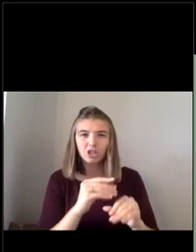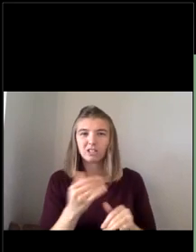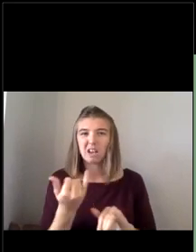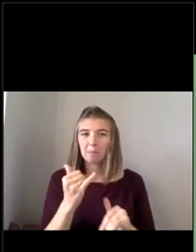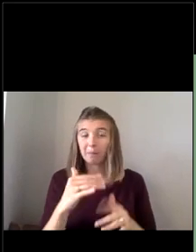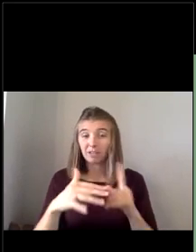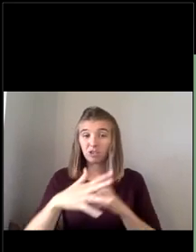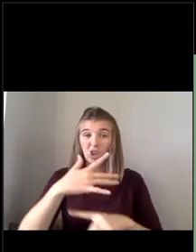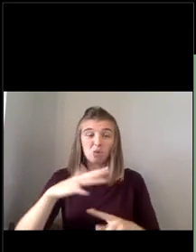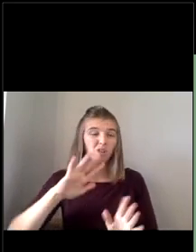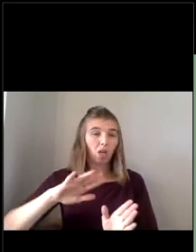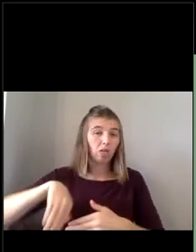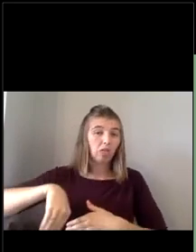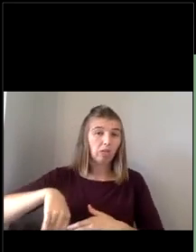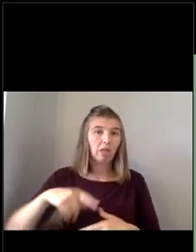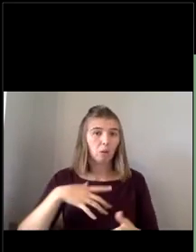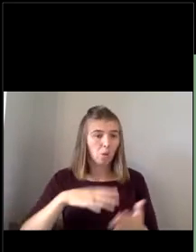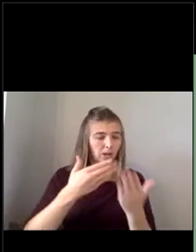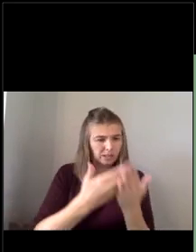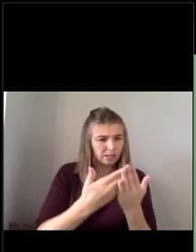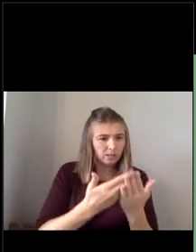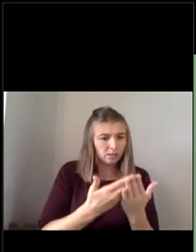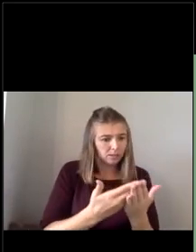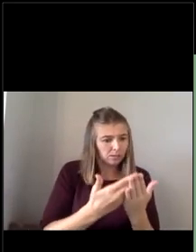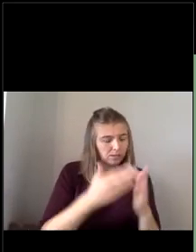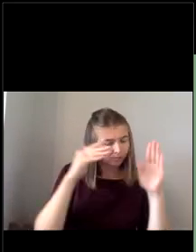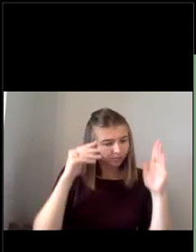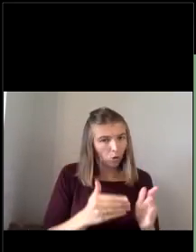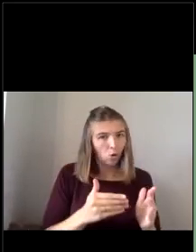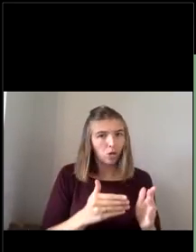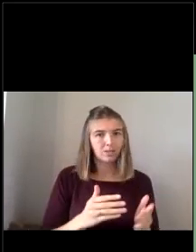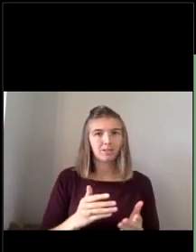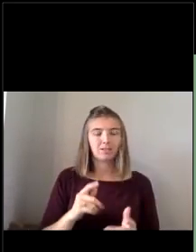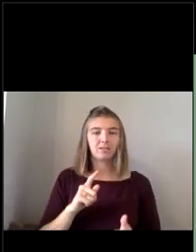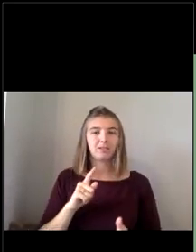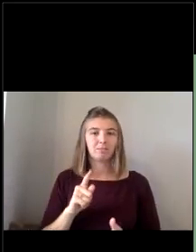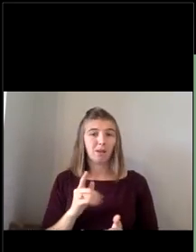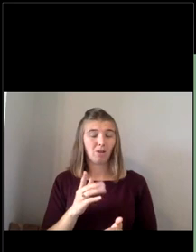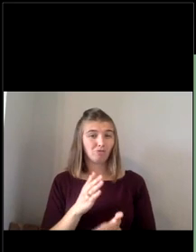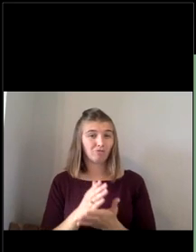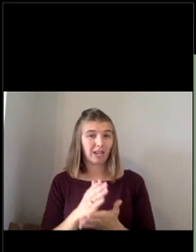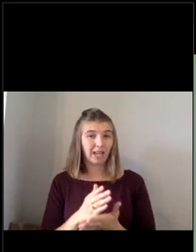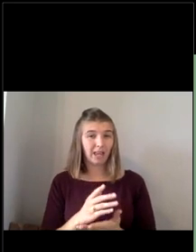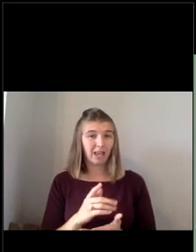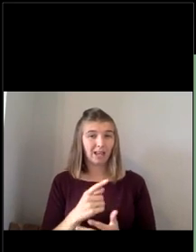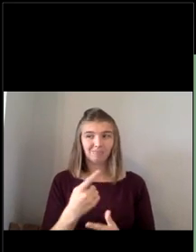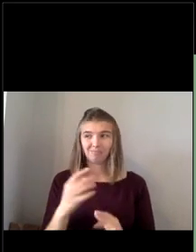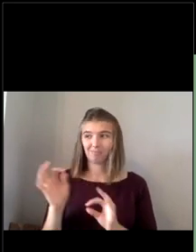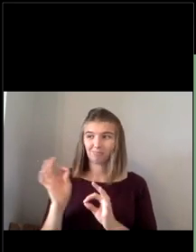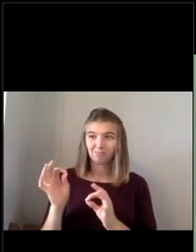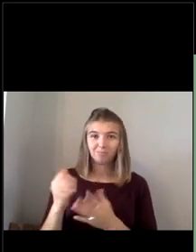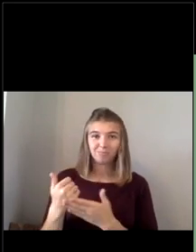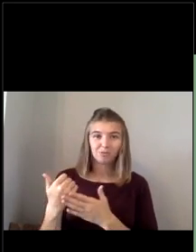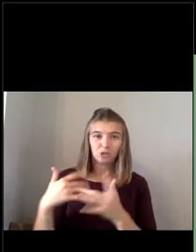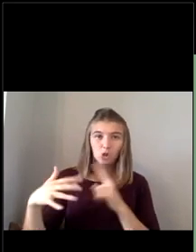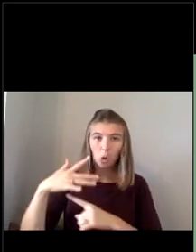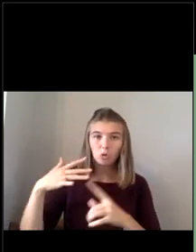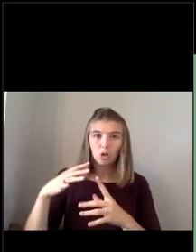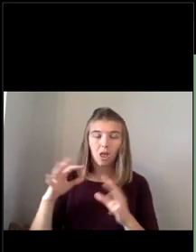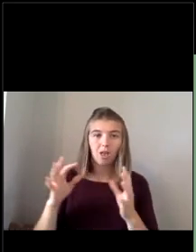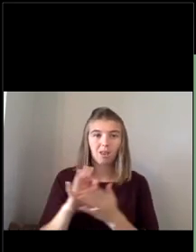can, in of themselves, you know, build that network and support systems that you need to help you get